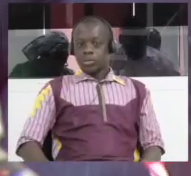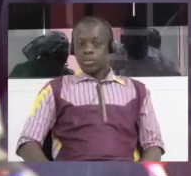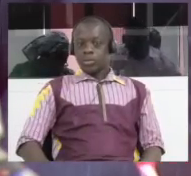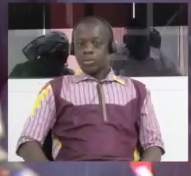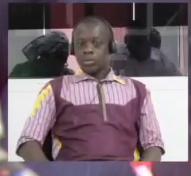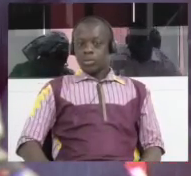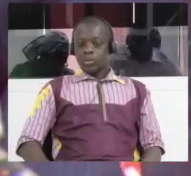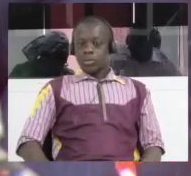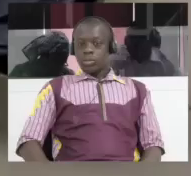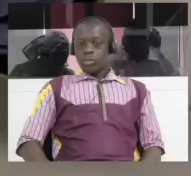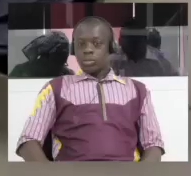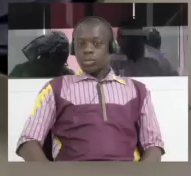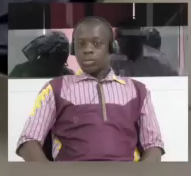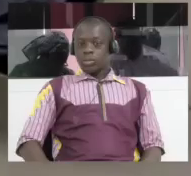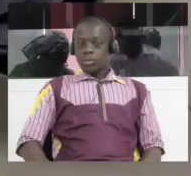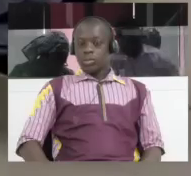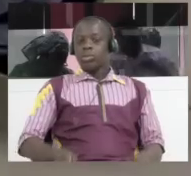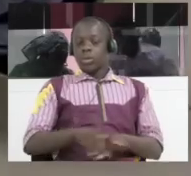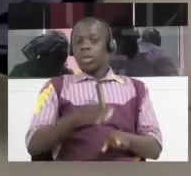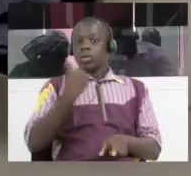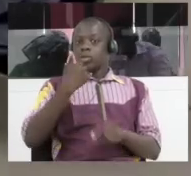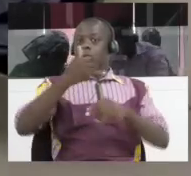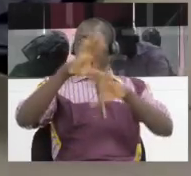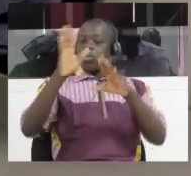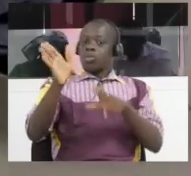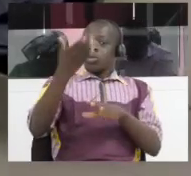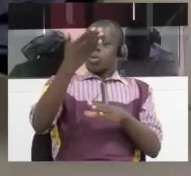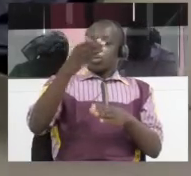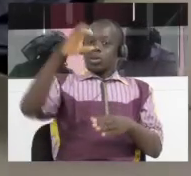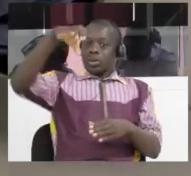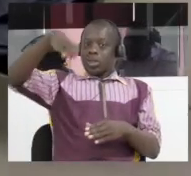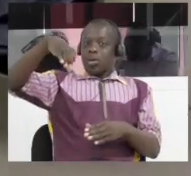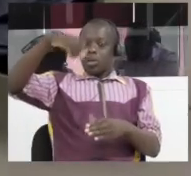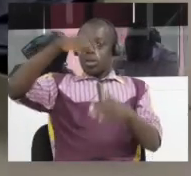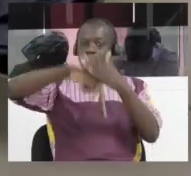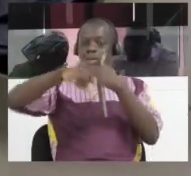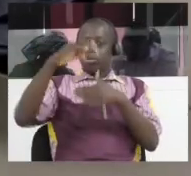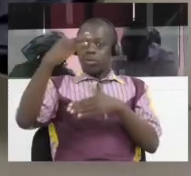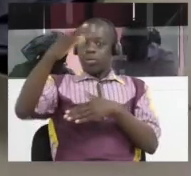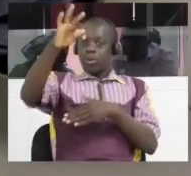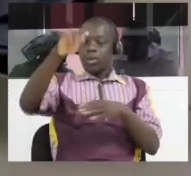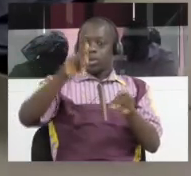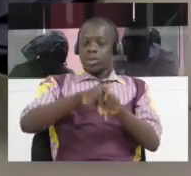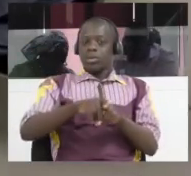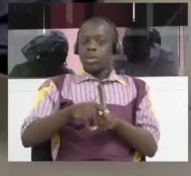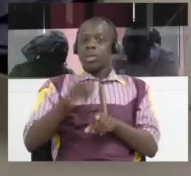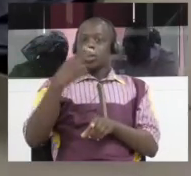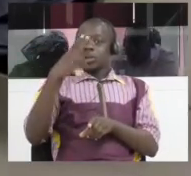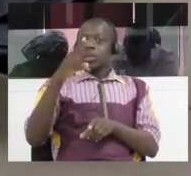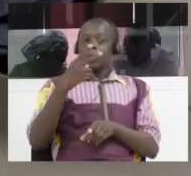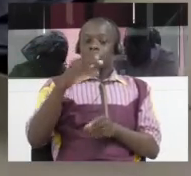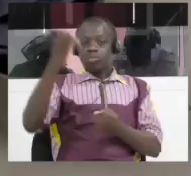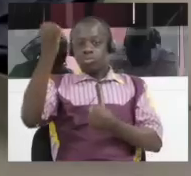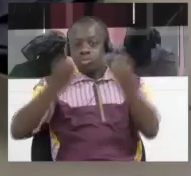We then ordered them to get to the town of Farafene and then commandeer